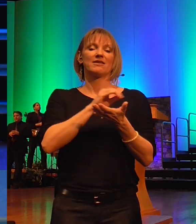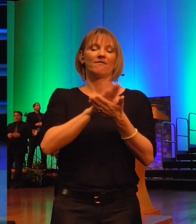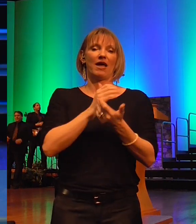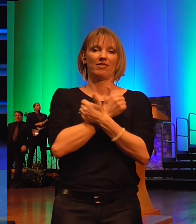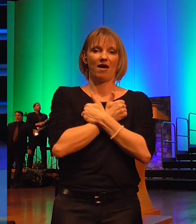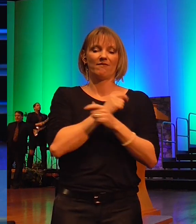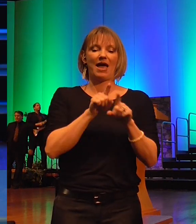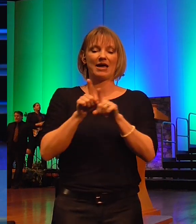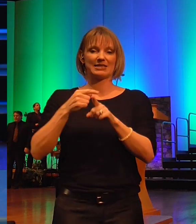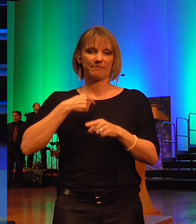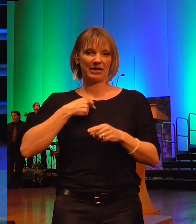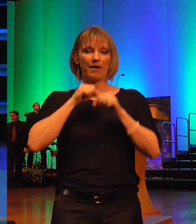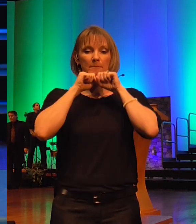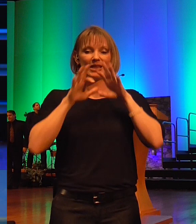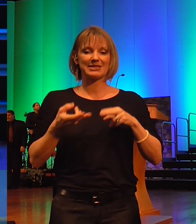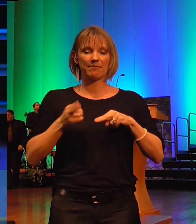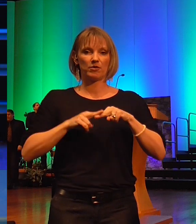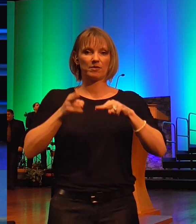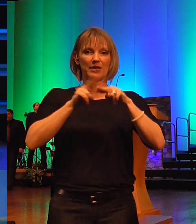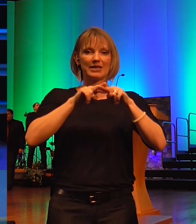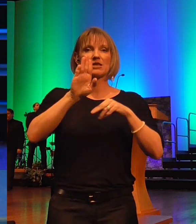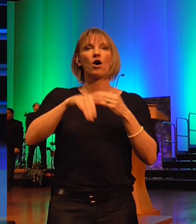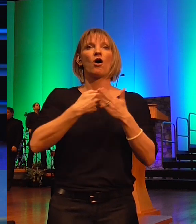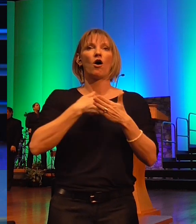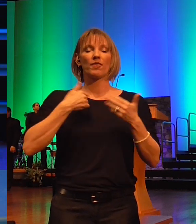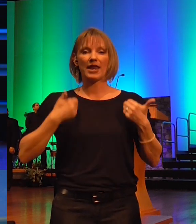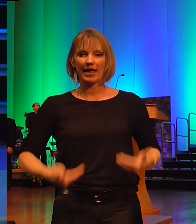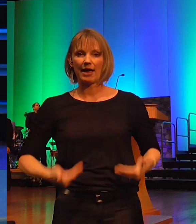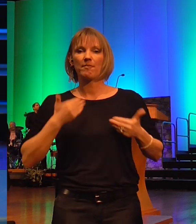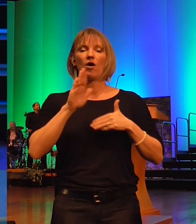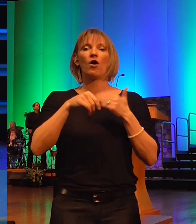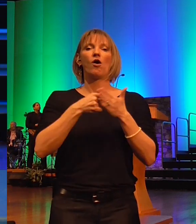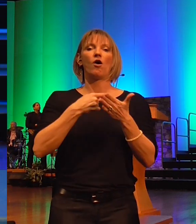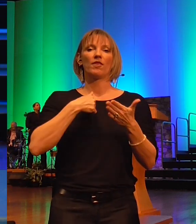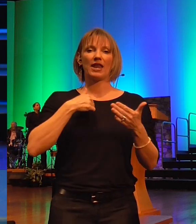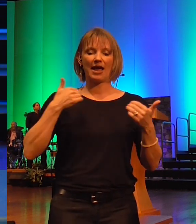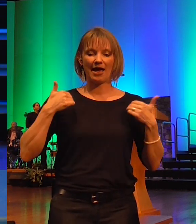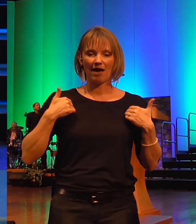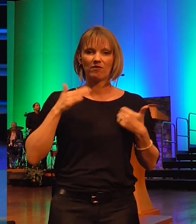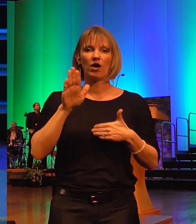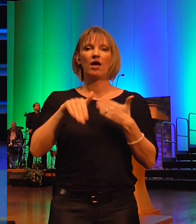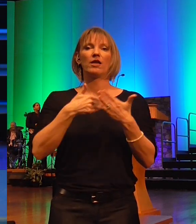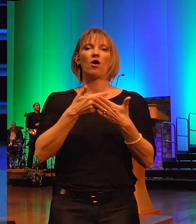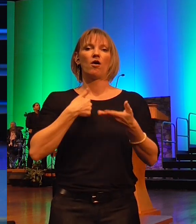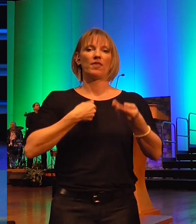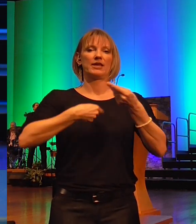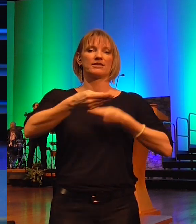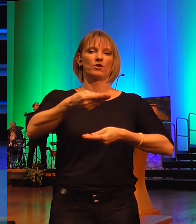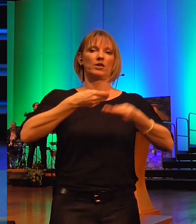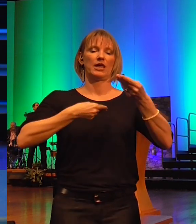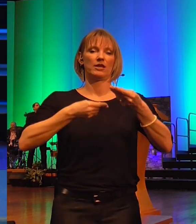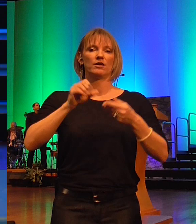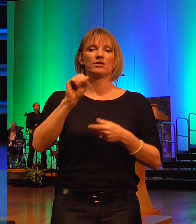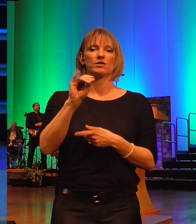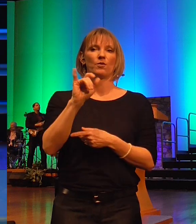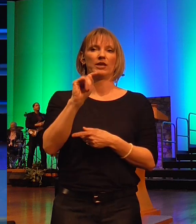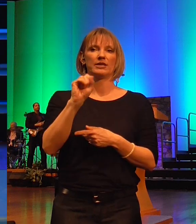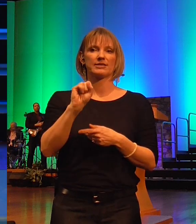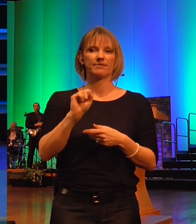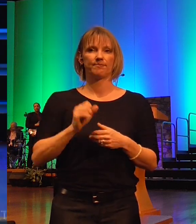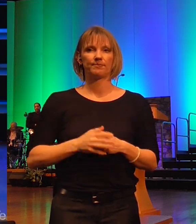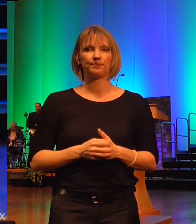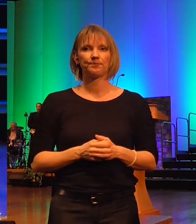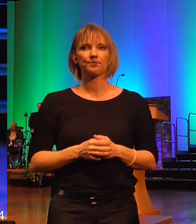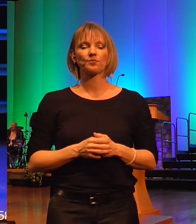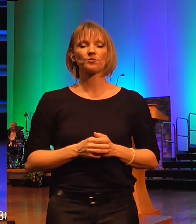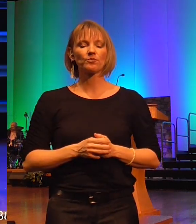love, as me, blesses and multiplies all that I am, all that I have, and all that I circulate. And so it